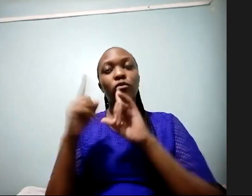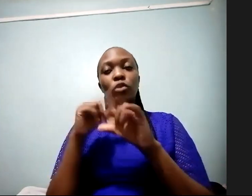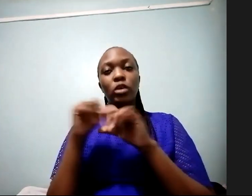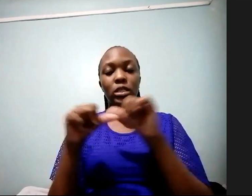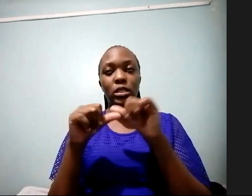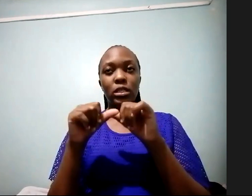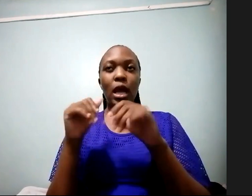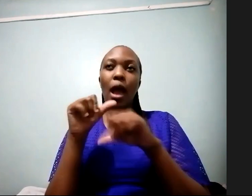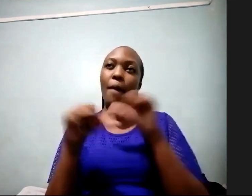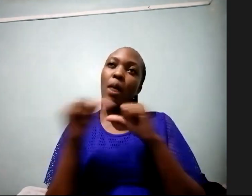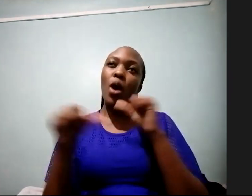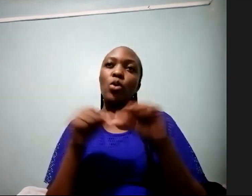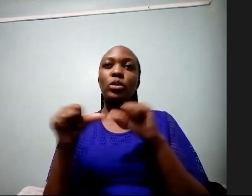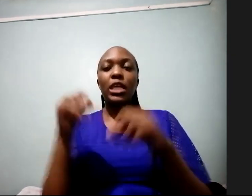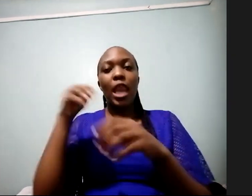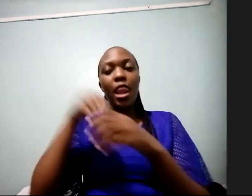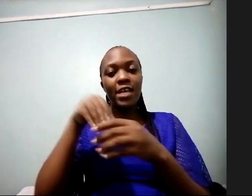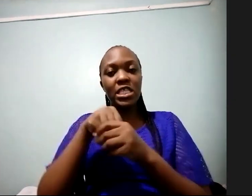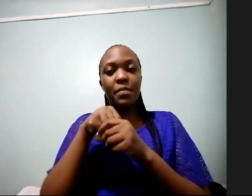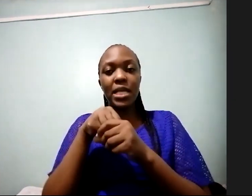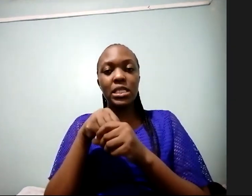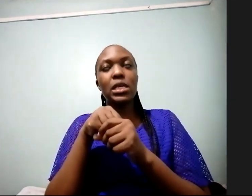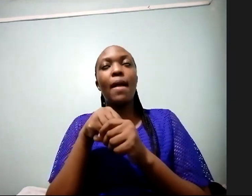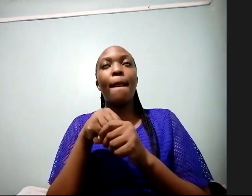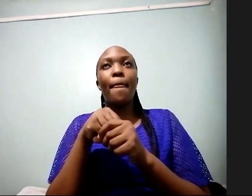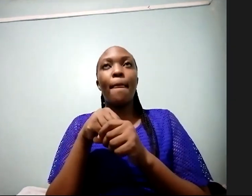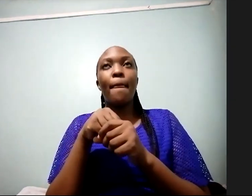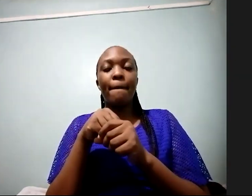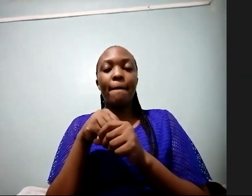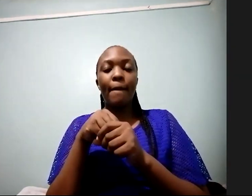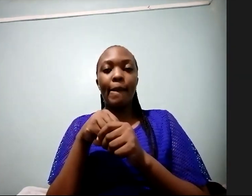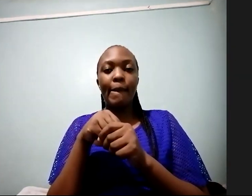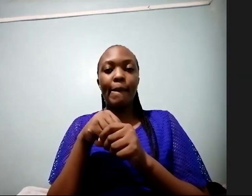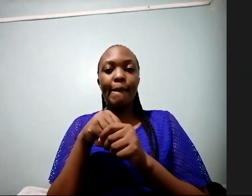know most of us are looking, he was coming to that point, but